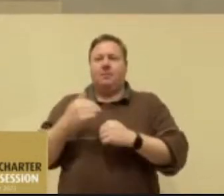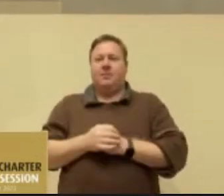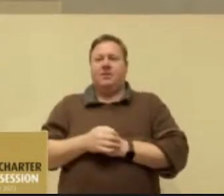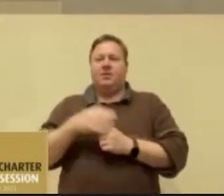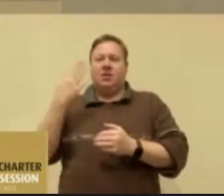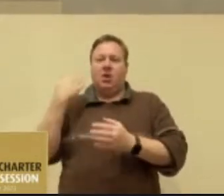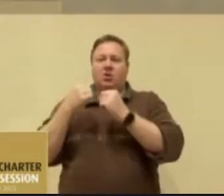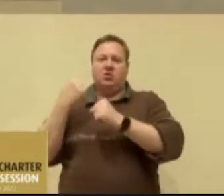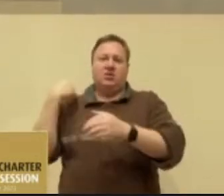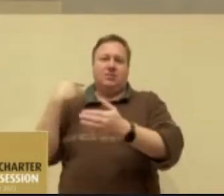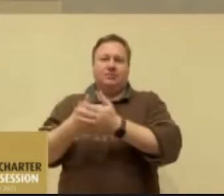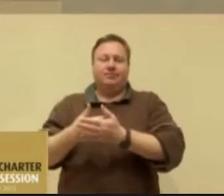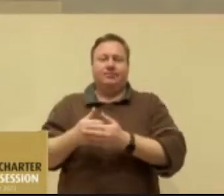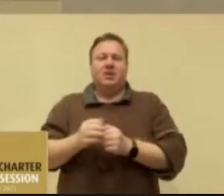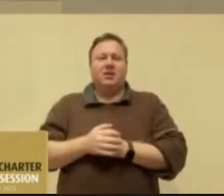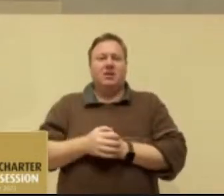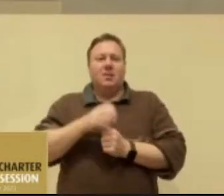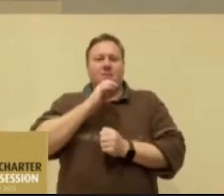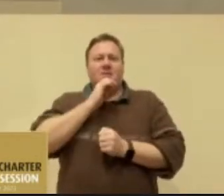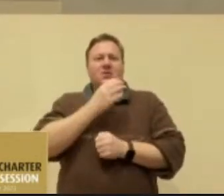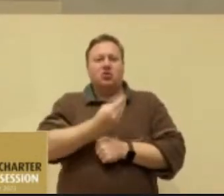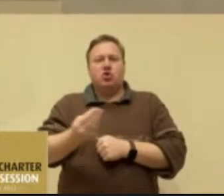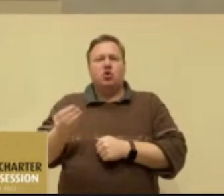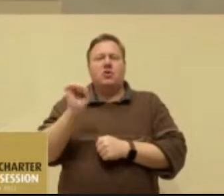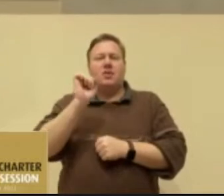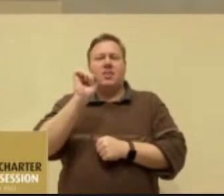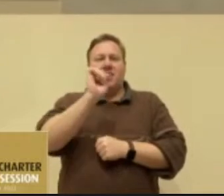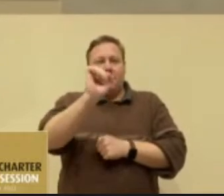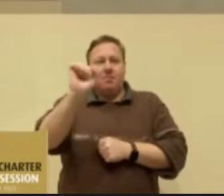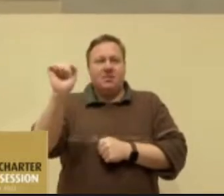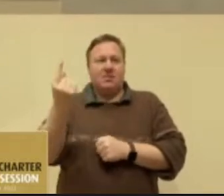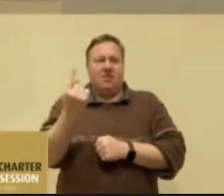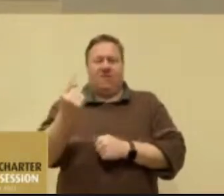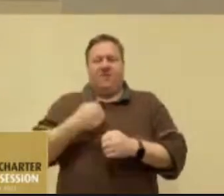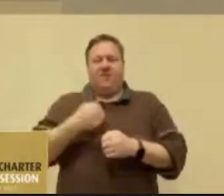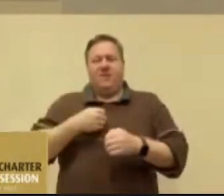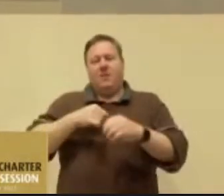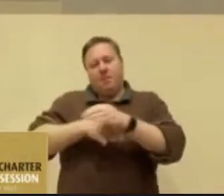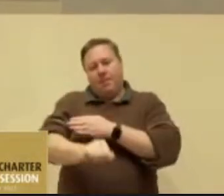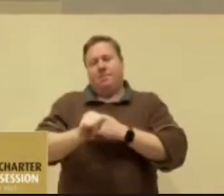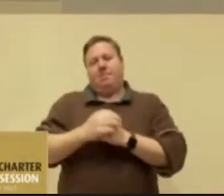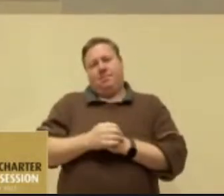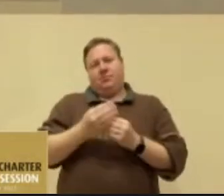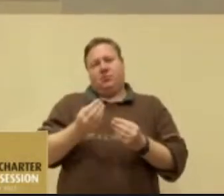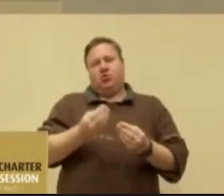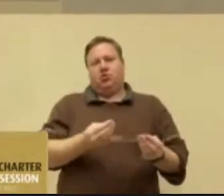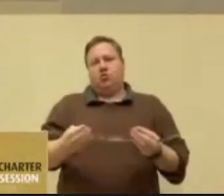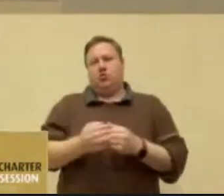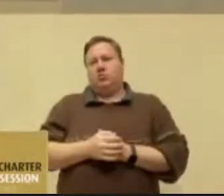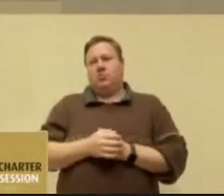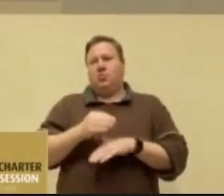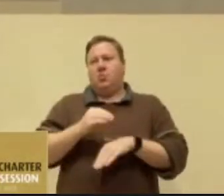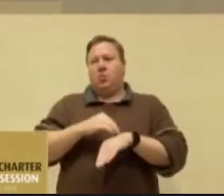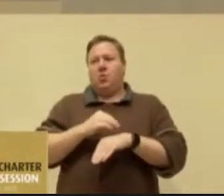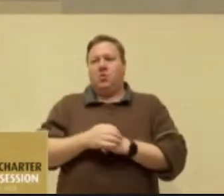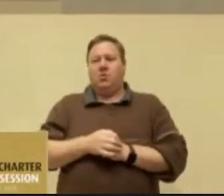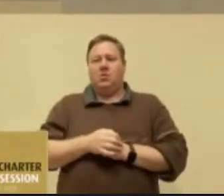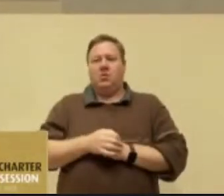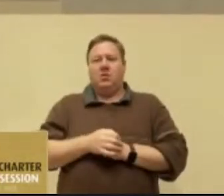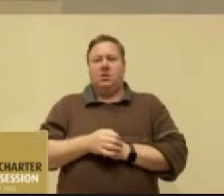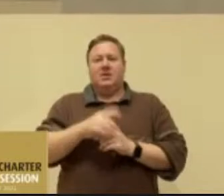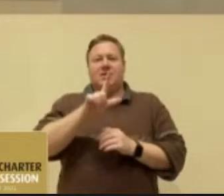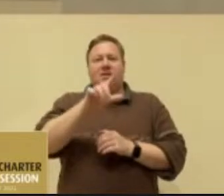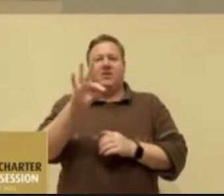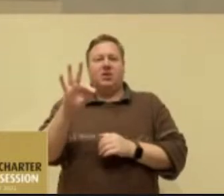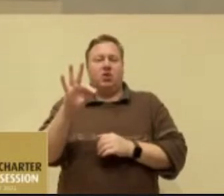are children themselves we have identified 73 schools that reported more than nine learners